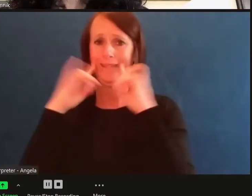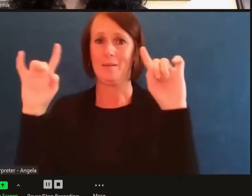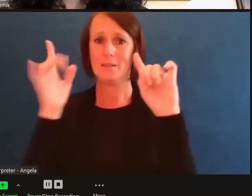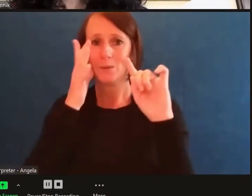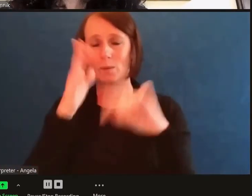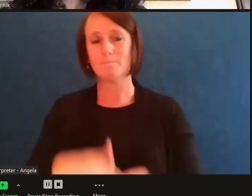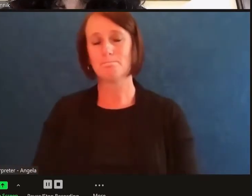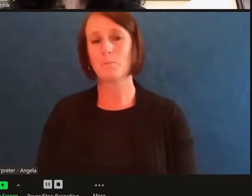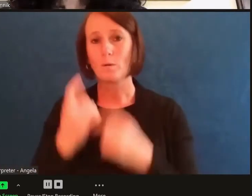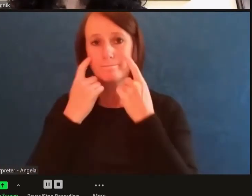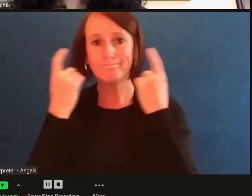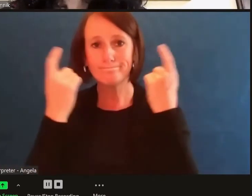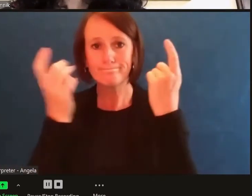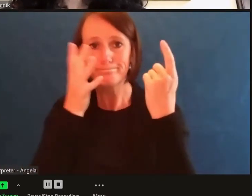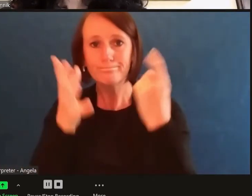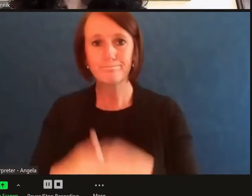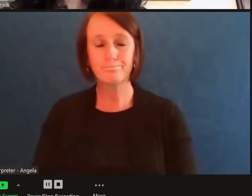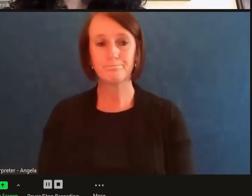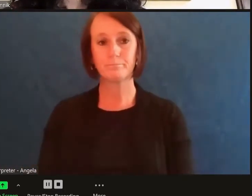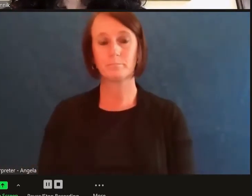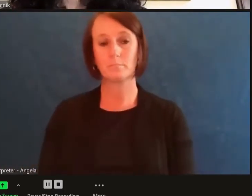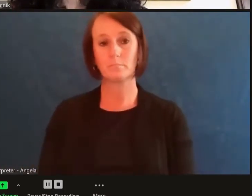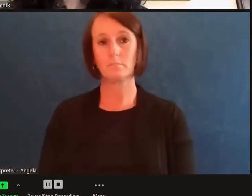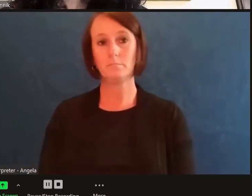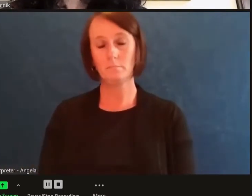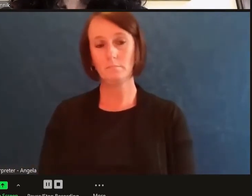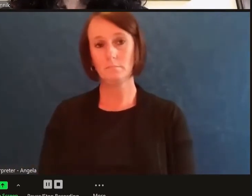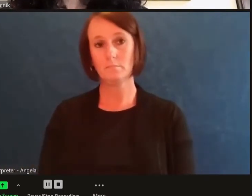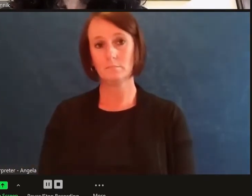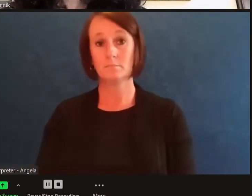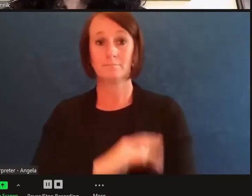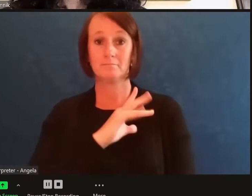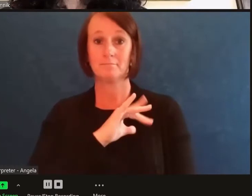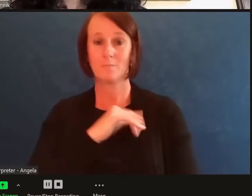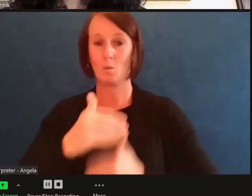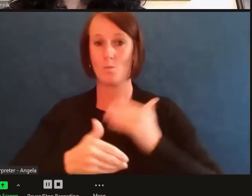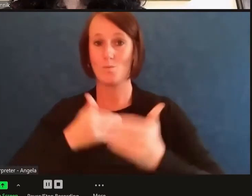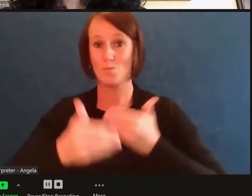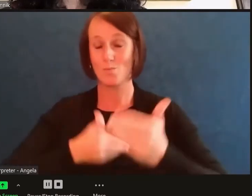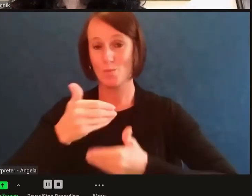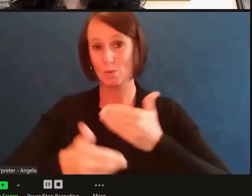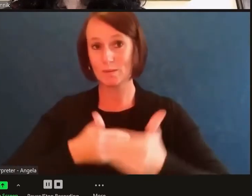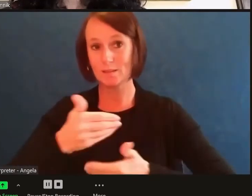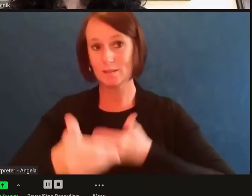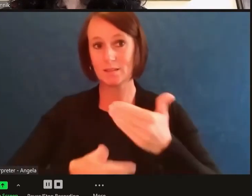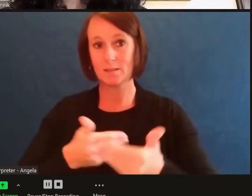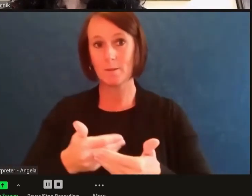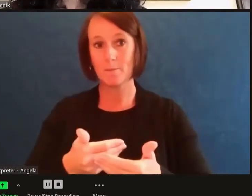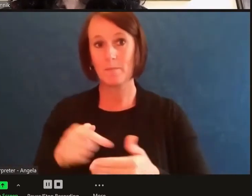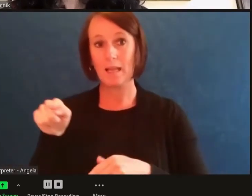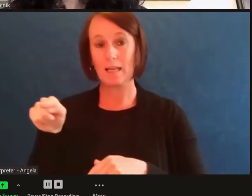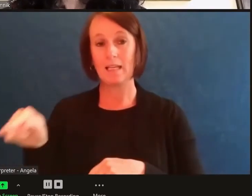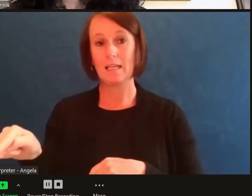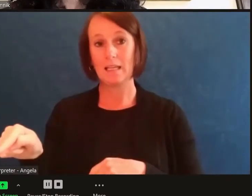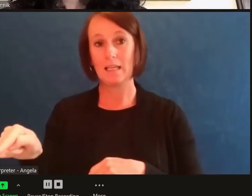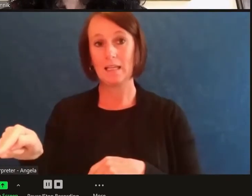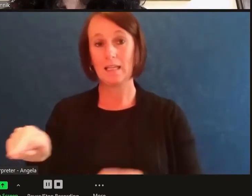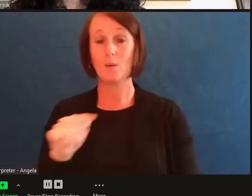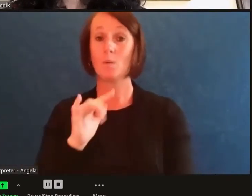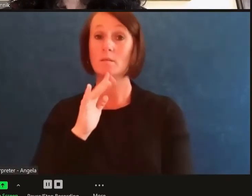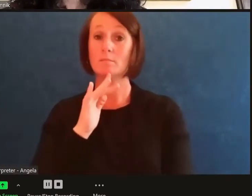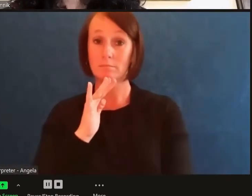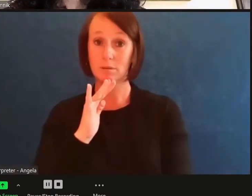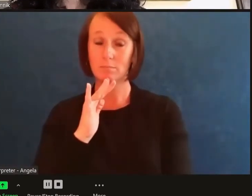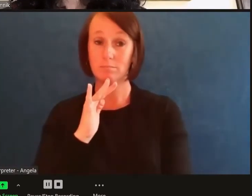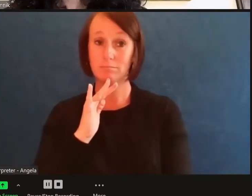years. It's been a real good process. And part of the promotion is we're actually going to have him record all of the spoken word poems in the book, and they'll